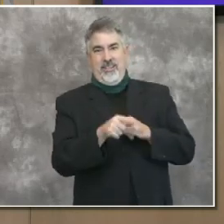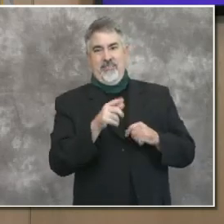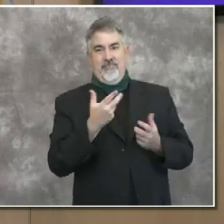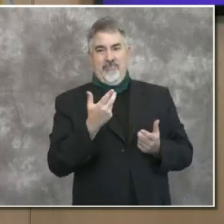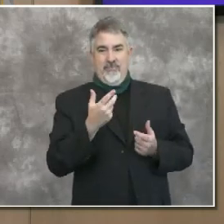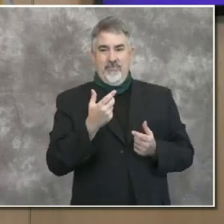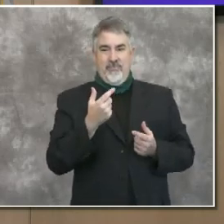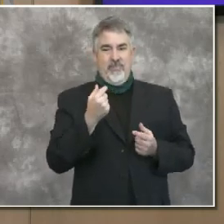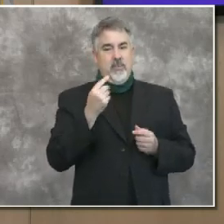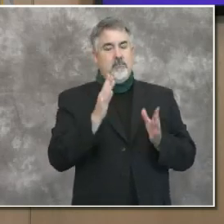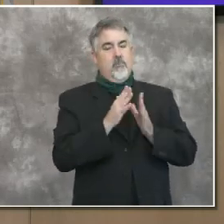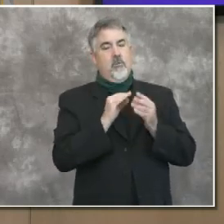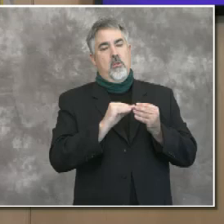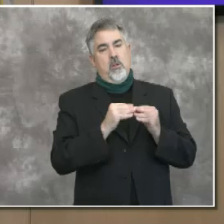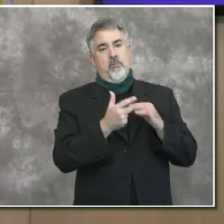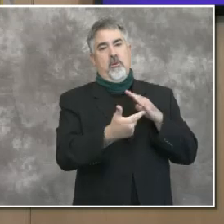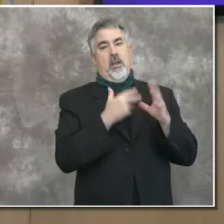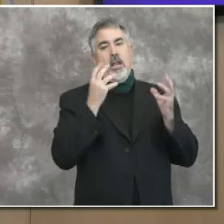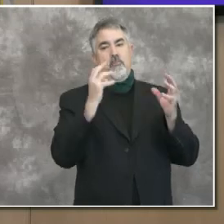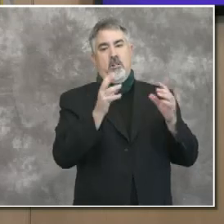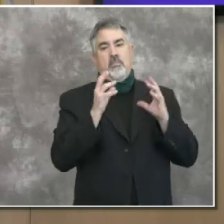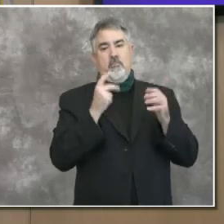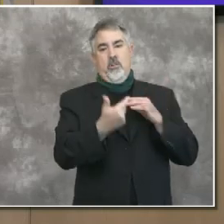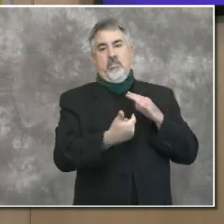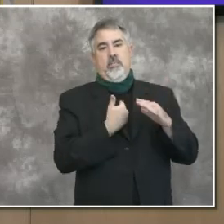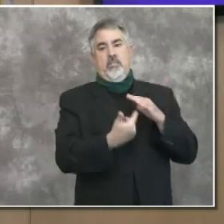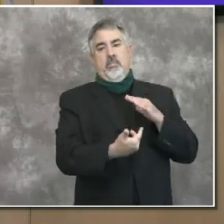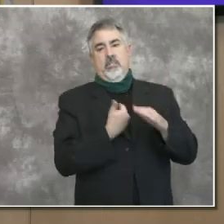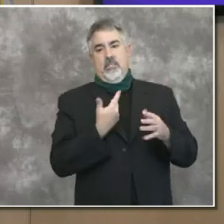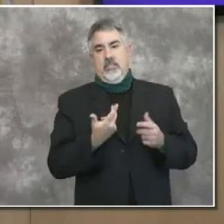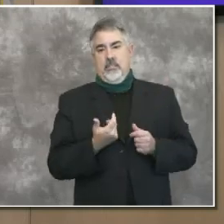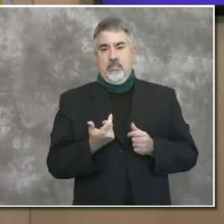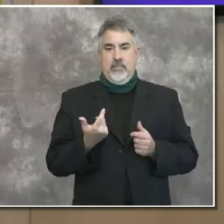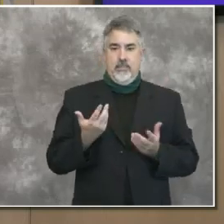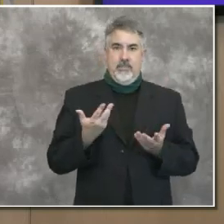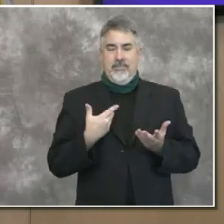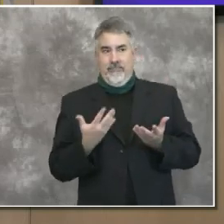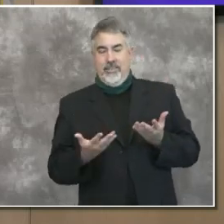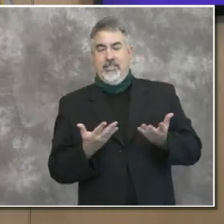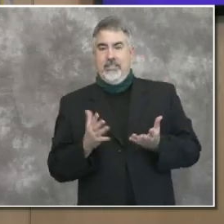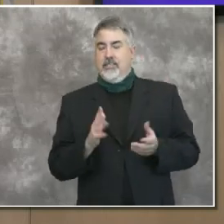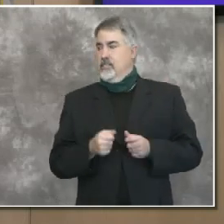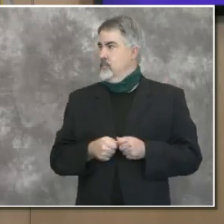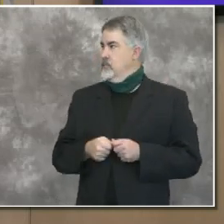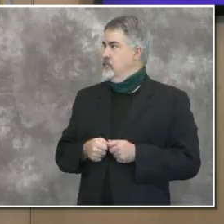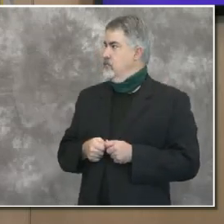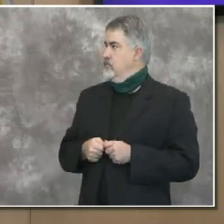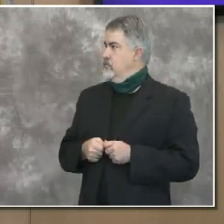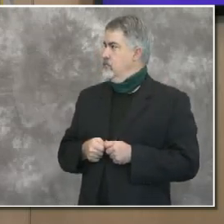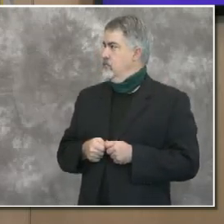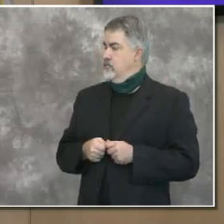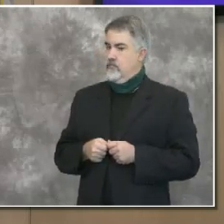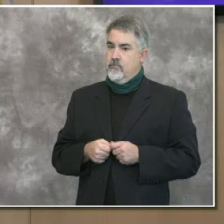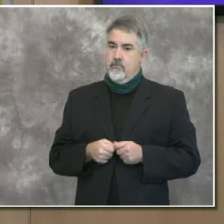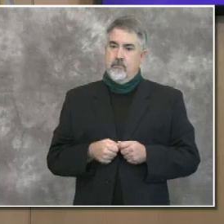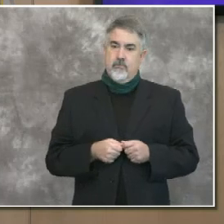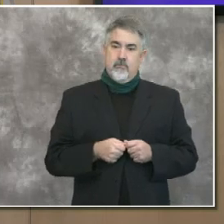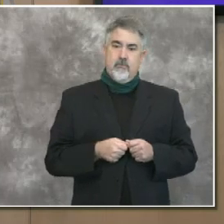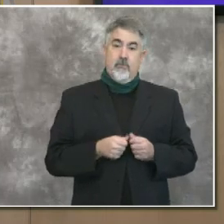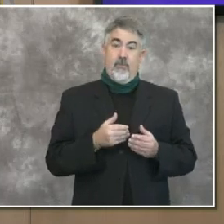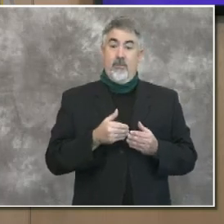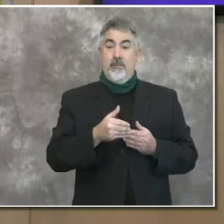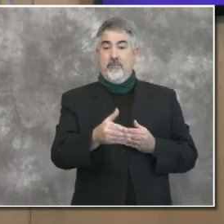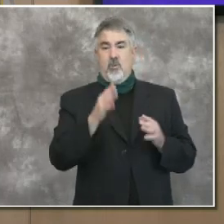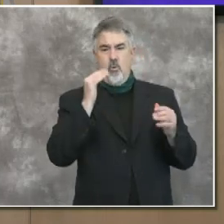with the overall cases we're dealing with in the San Diego region. So I hope maybe later this week we'll have something more definitive